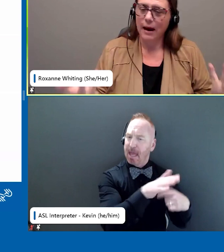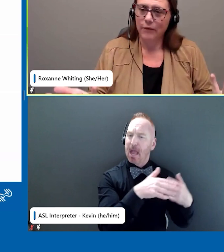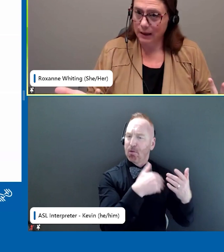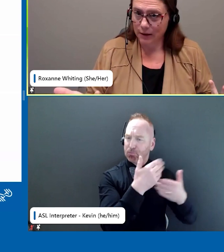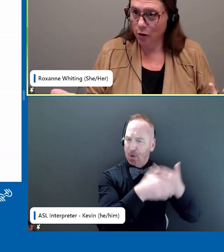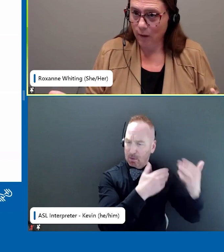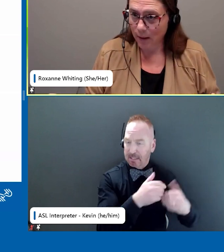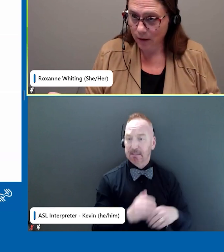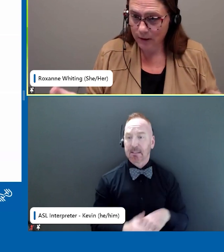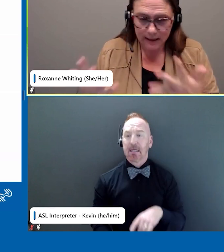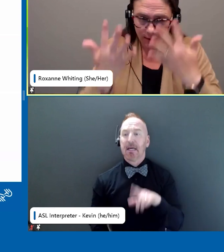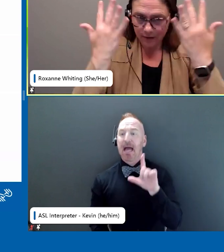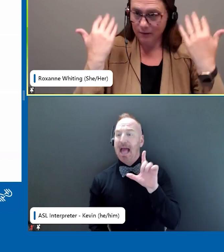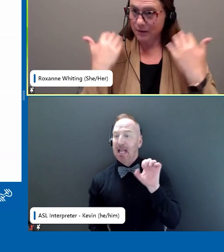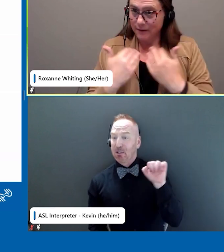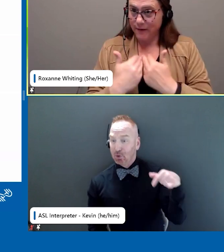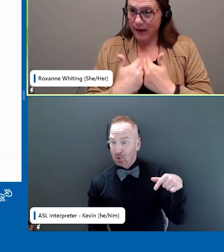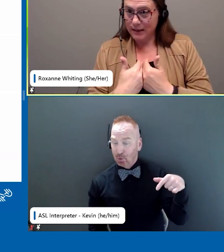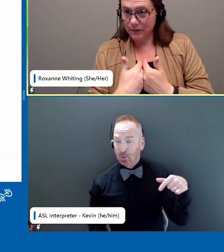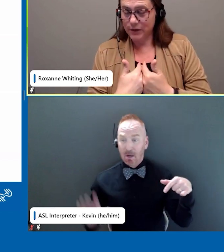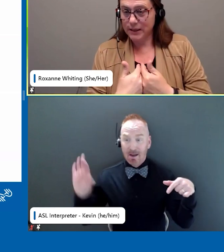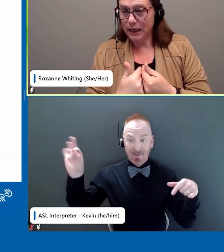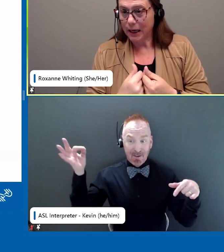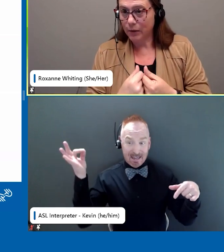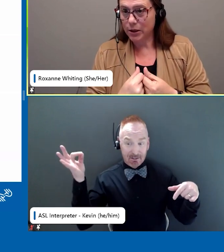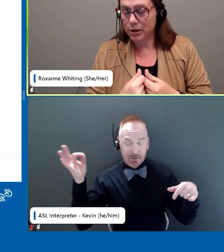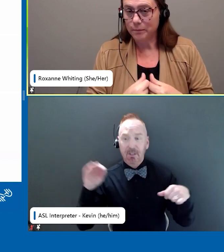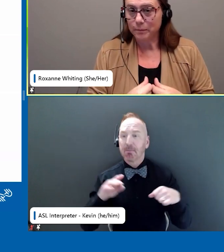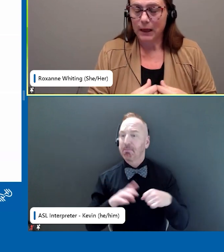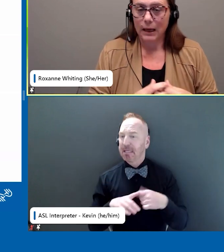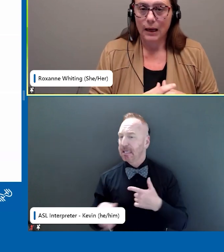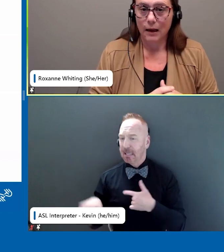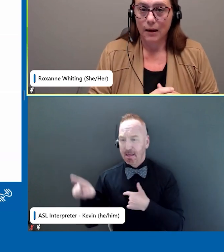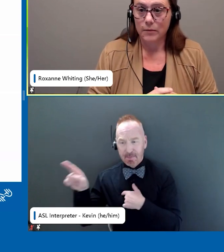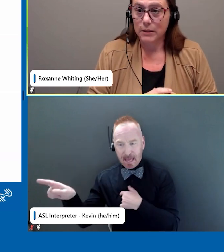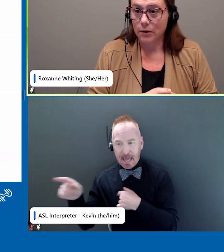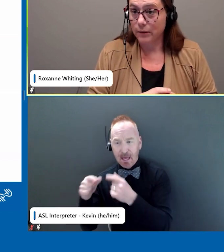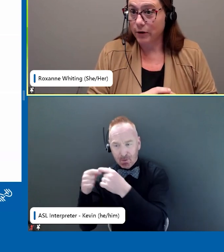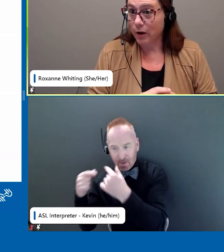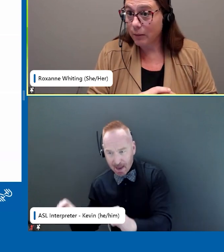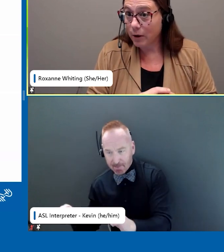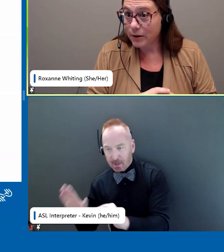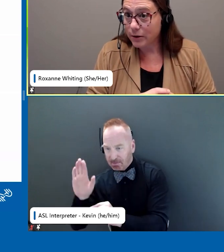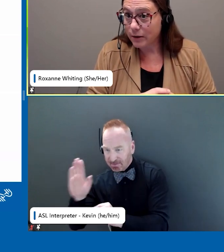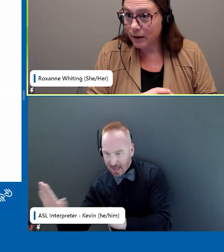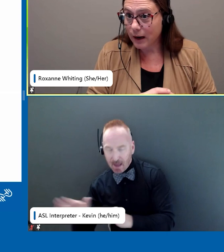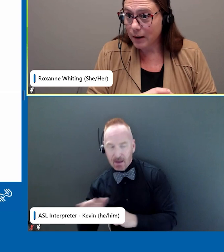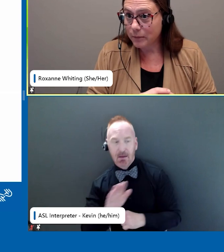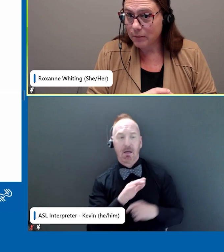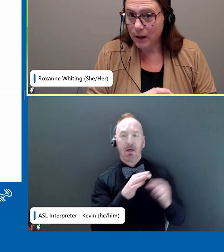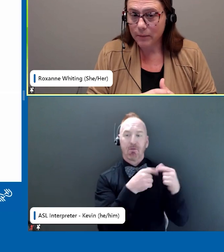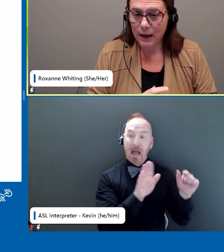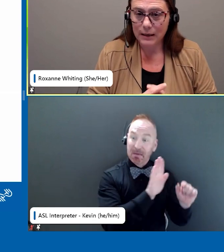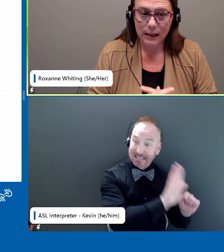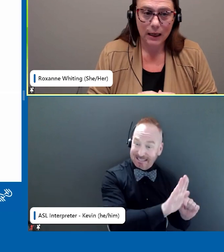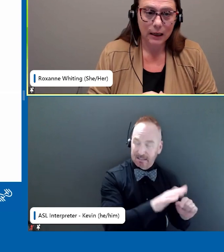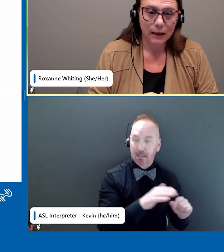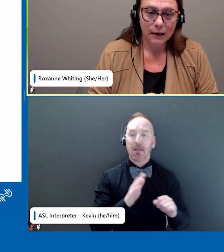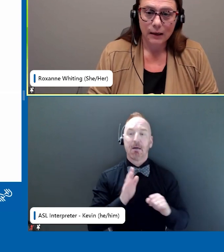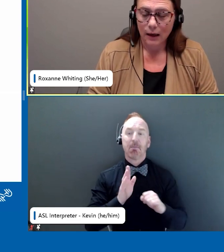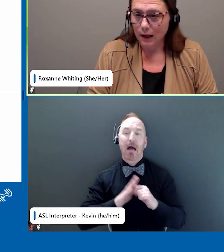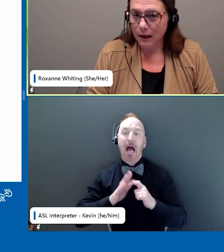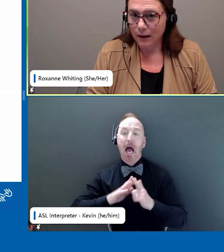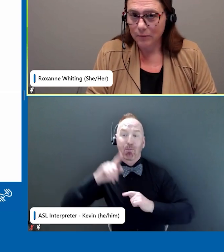just everything. The grammar is on the face for sign language. So if your eyebrows are up, you might be